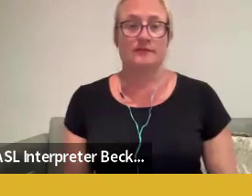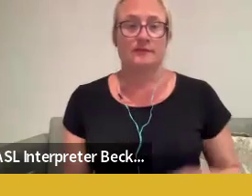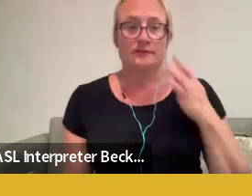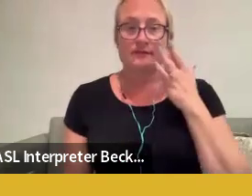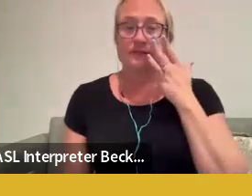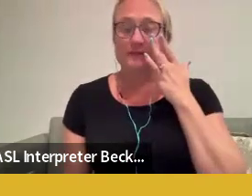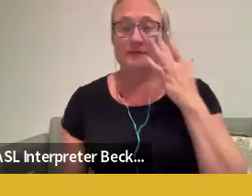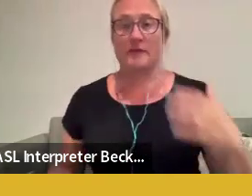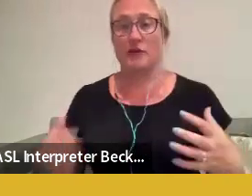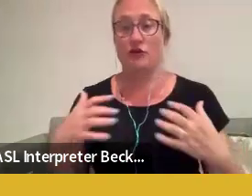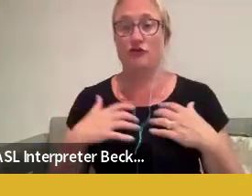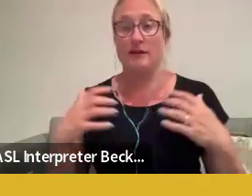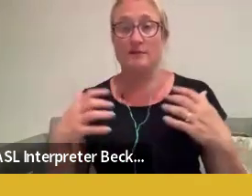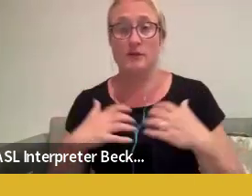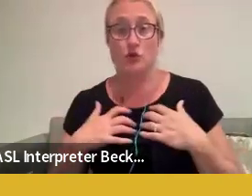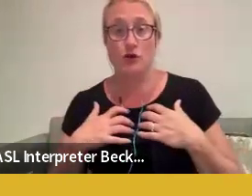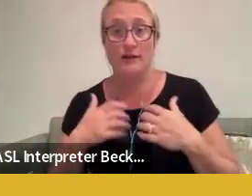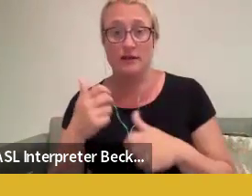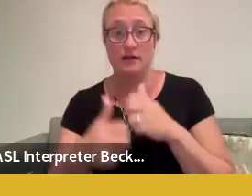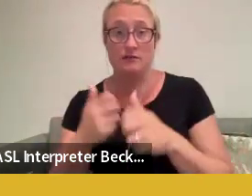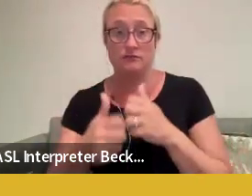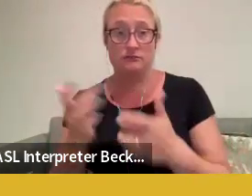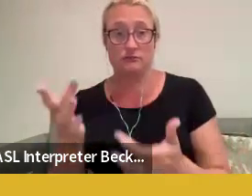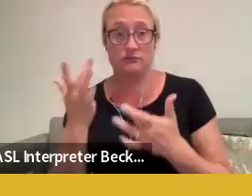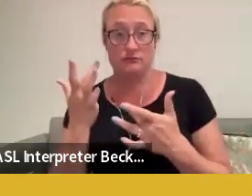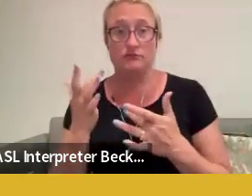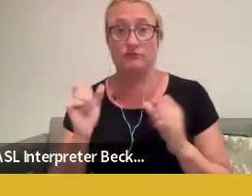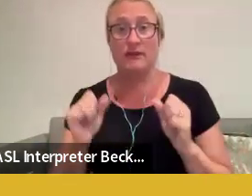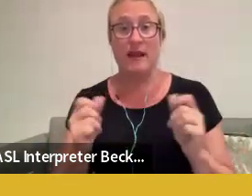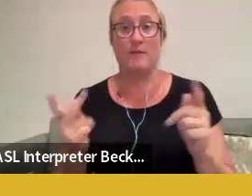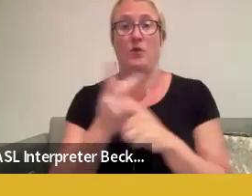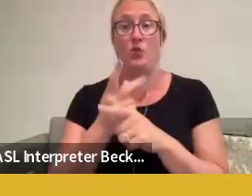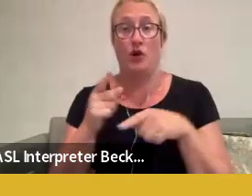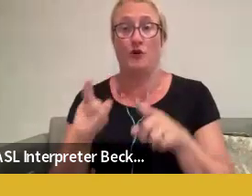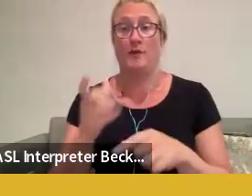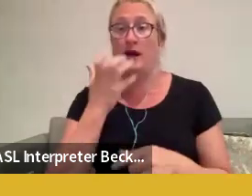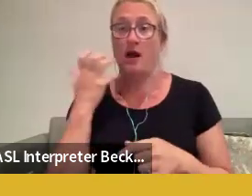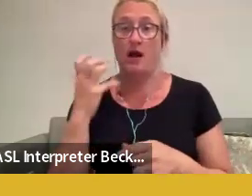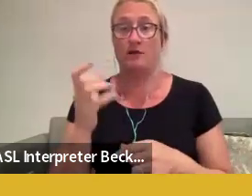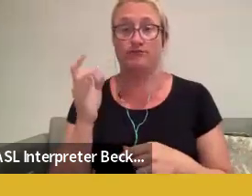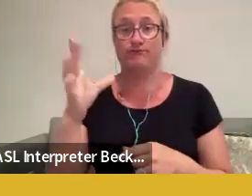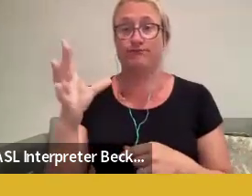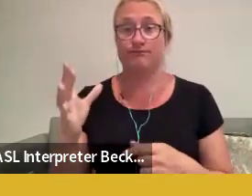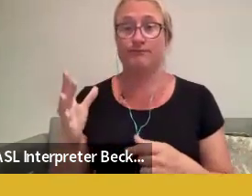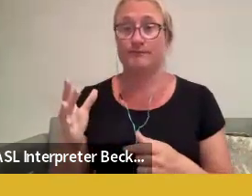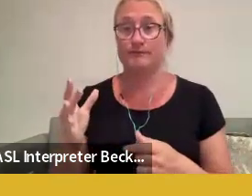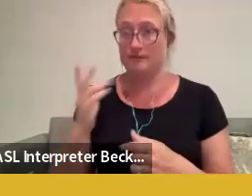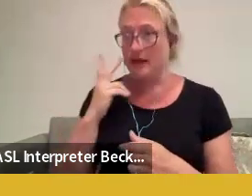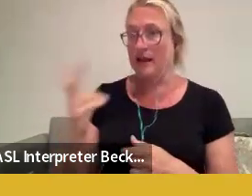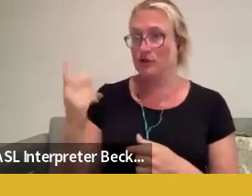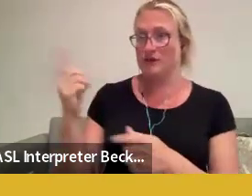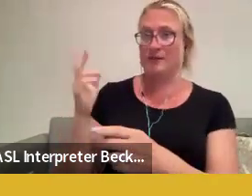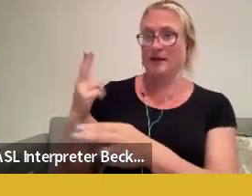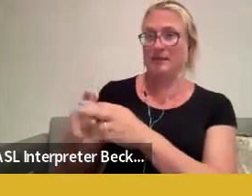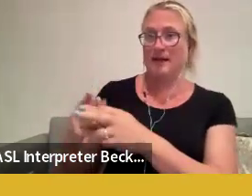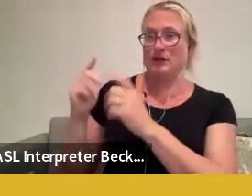Respiratory diseases can also be made worse in extreme heat. I think I saw this in the chat. So